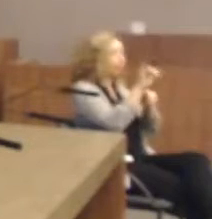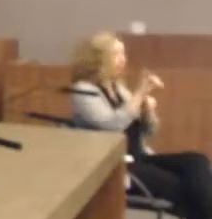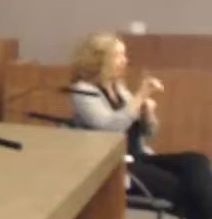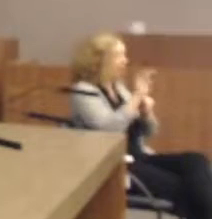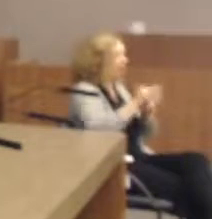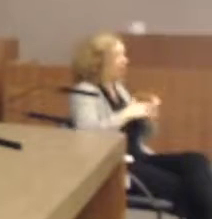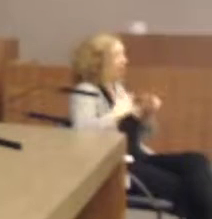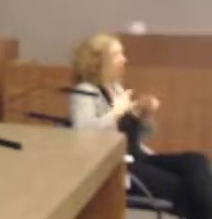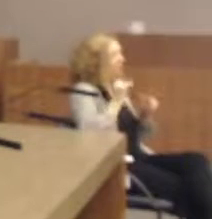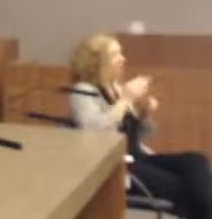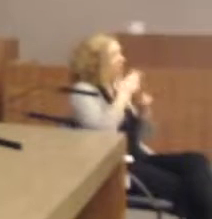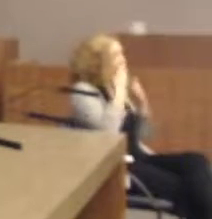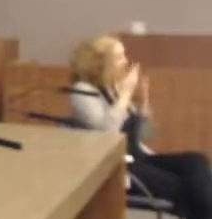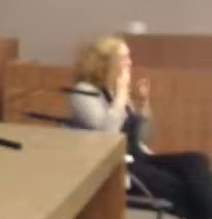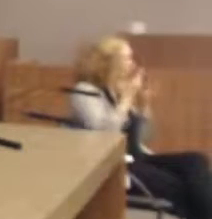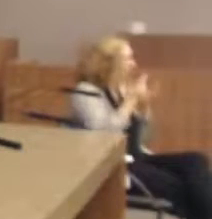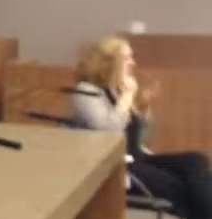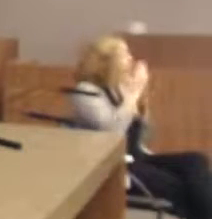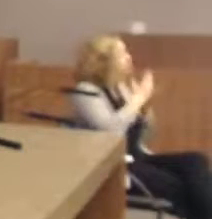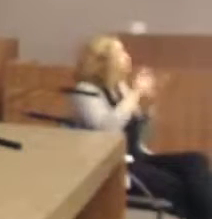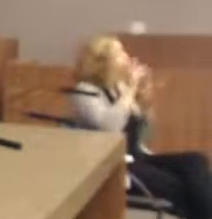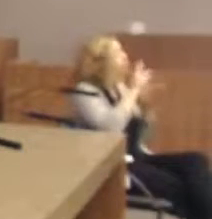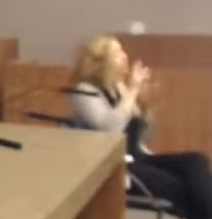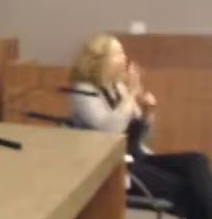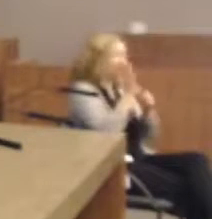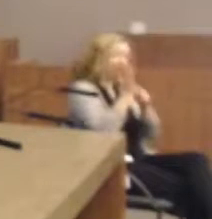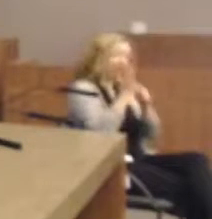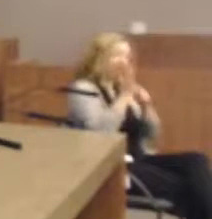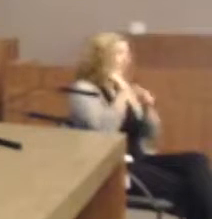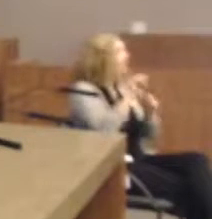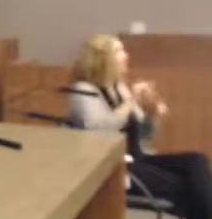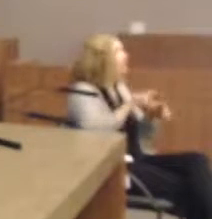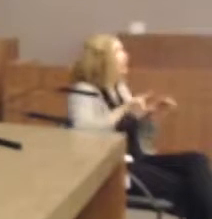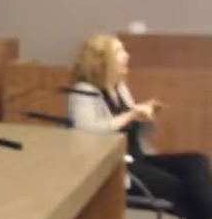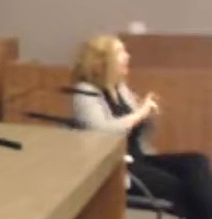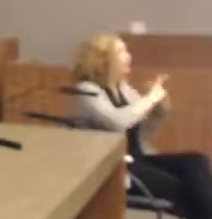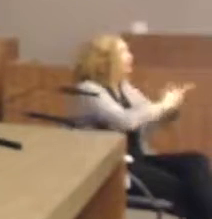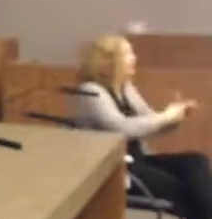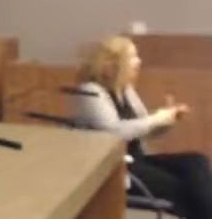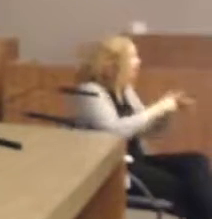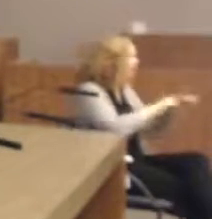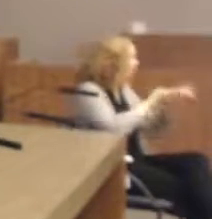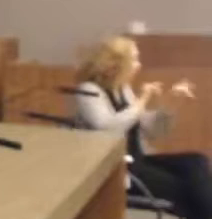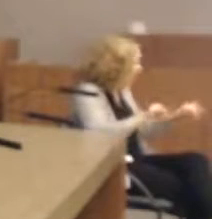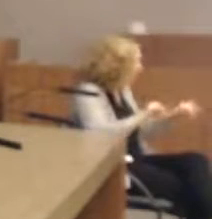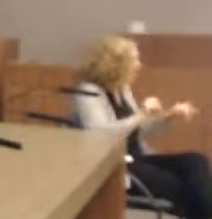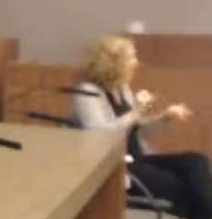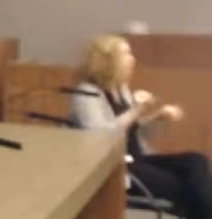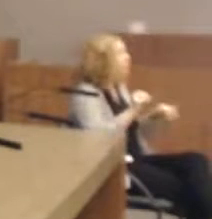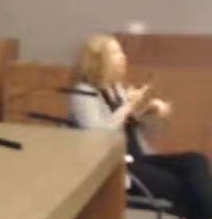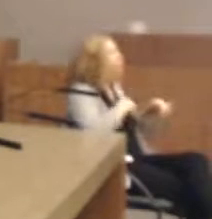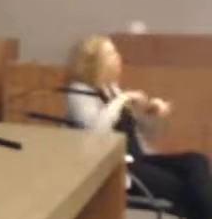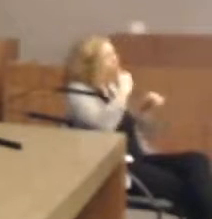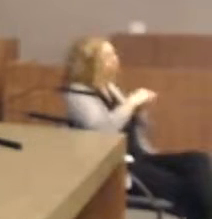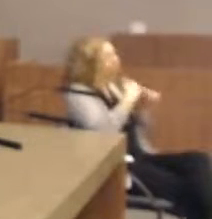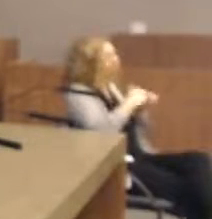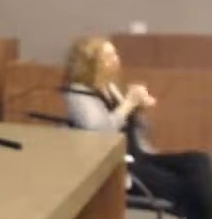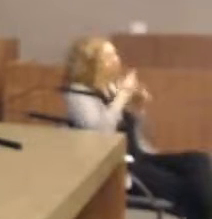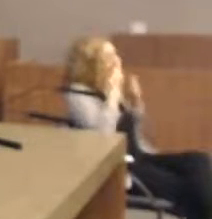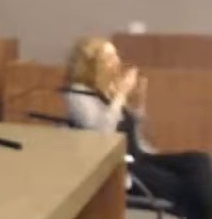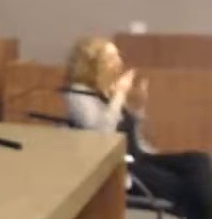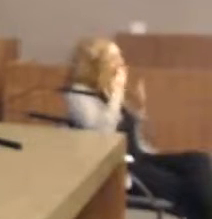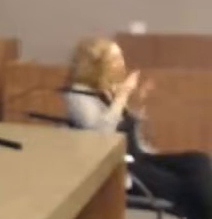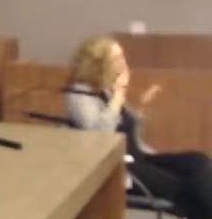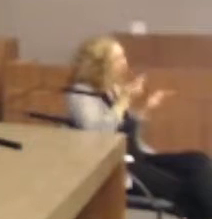that area. And for some reason, that gets activated at the same time because the chemical process is happening there. So we remember